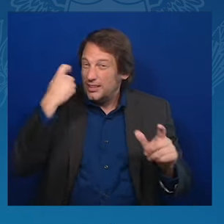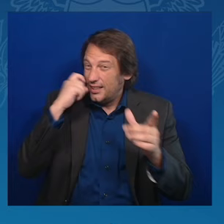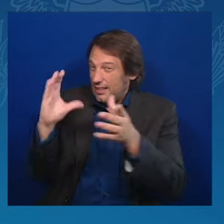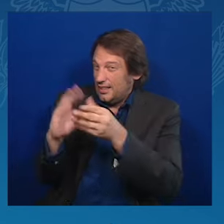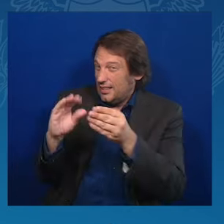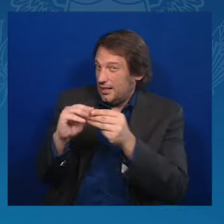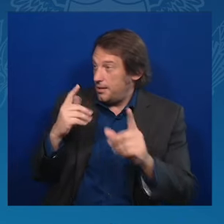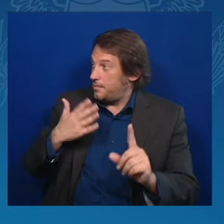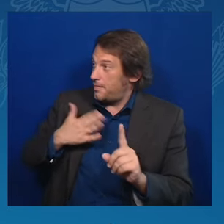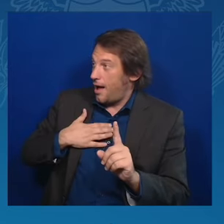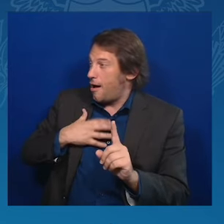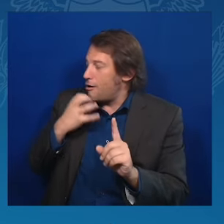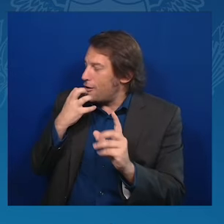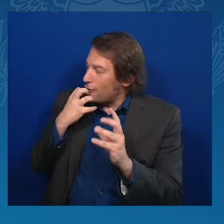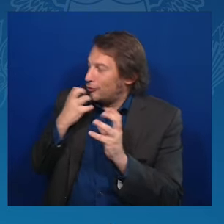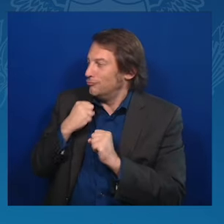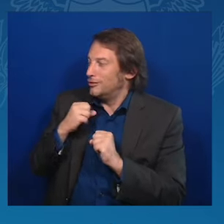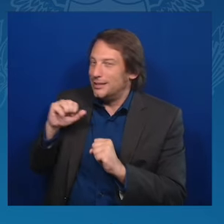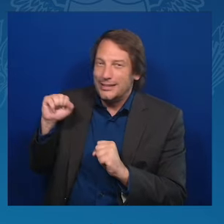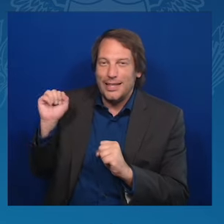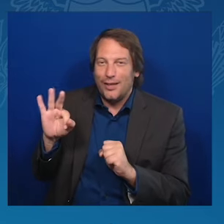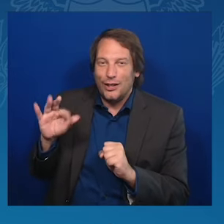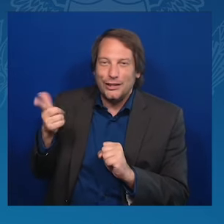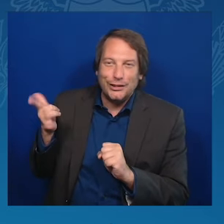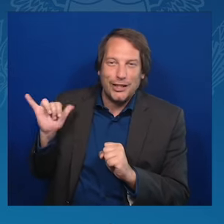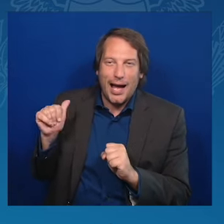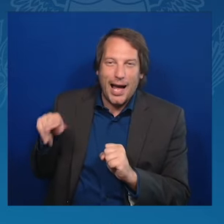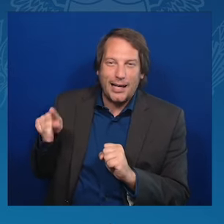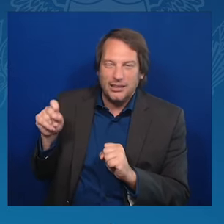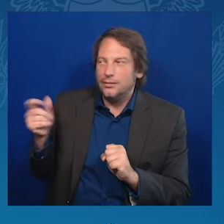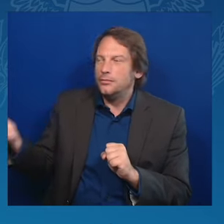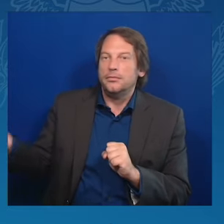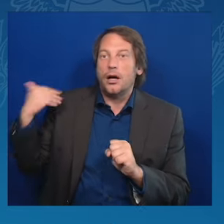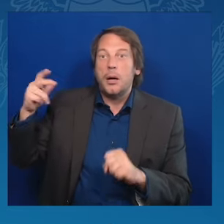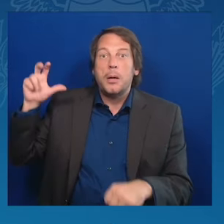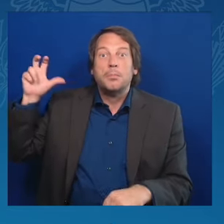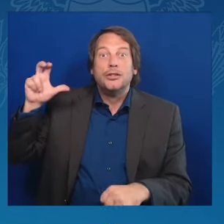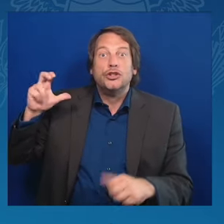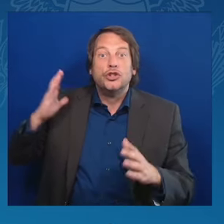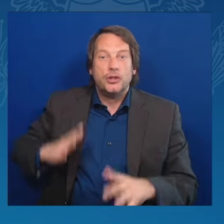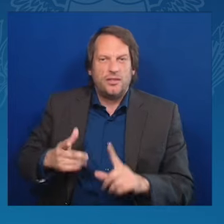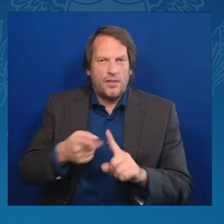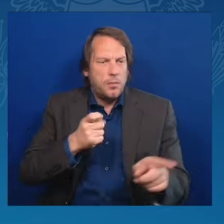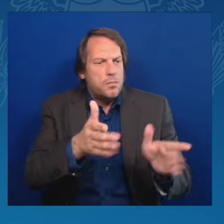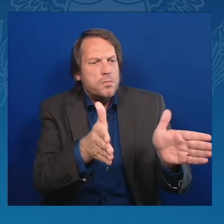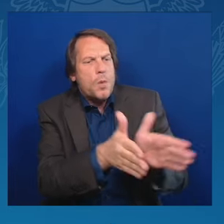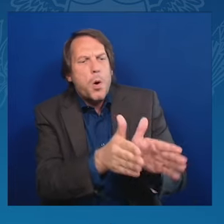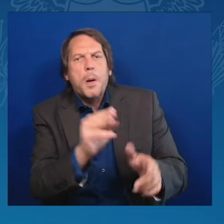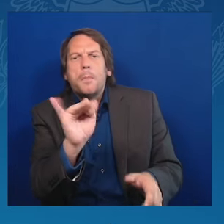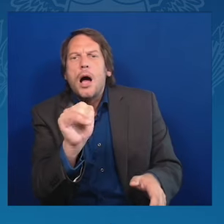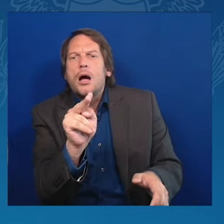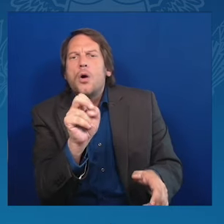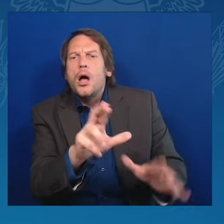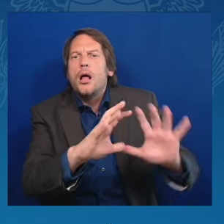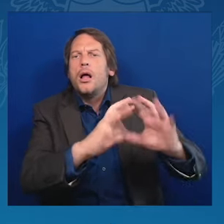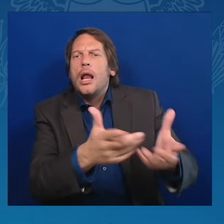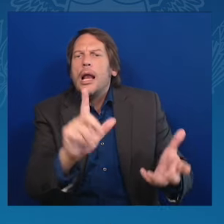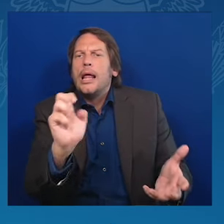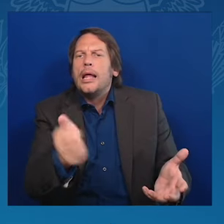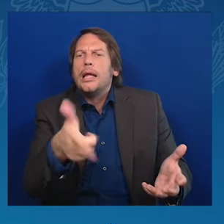called up a pitcher from the minor leagues. And in September of that year, that